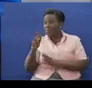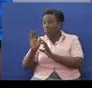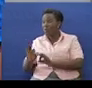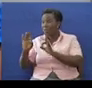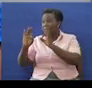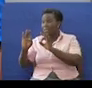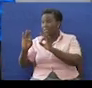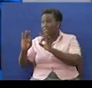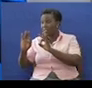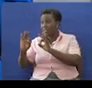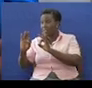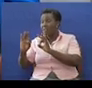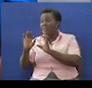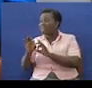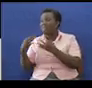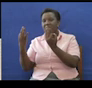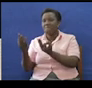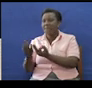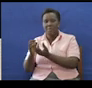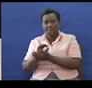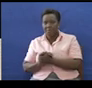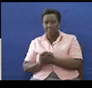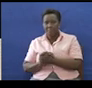only improve the health of the family,